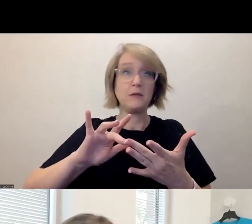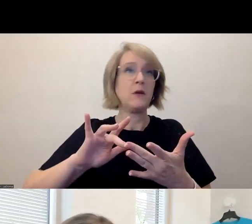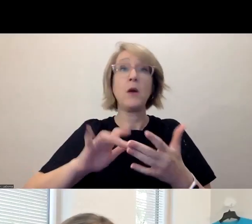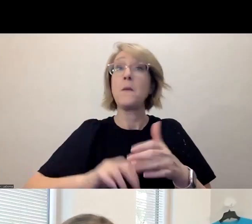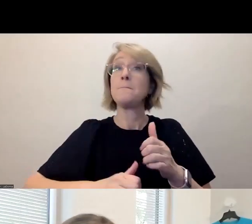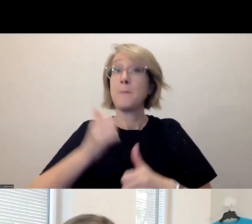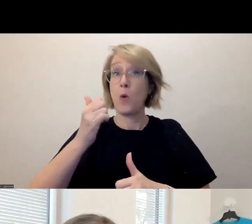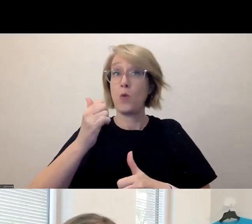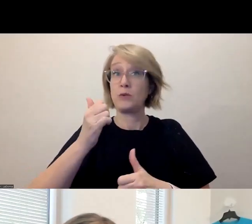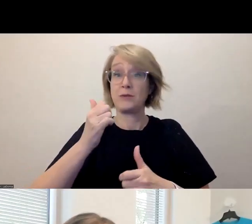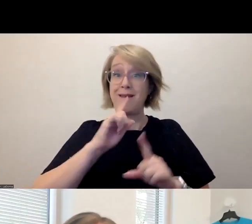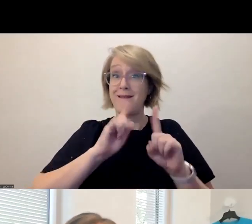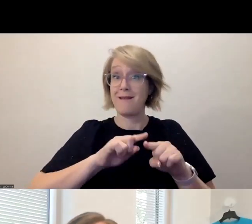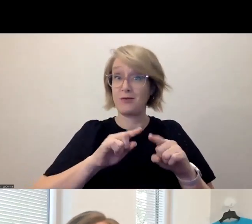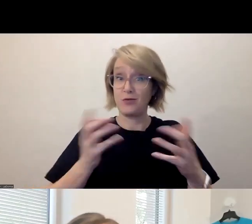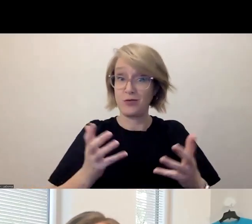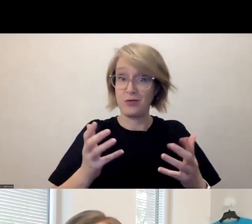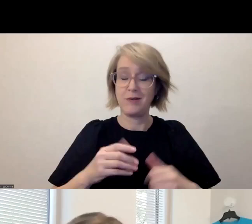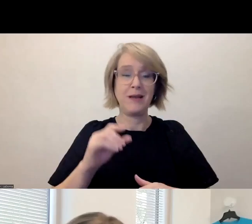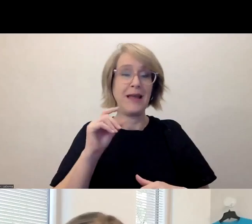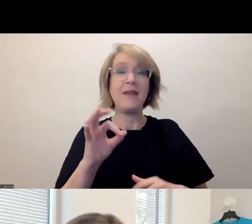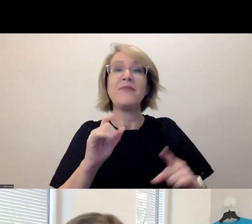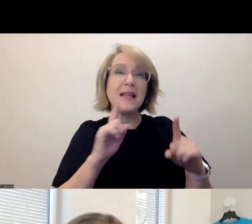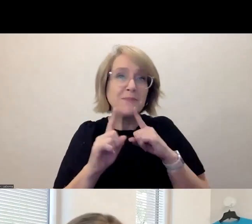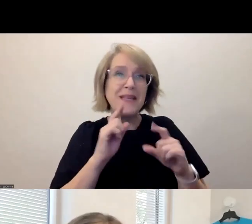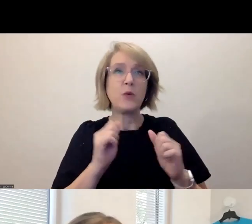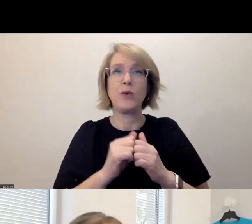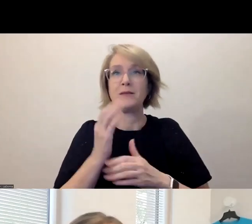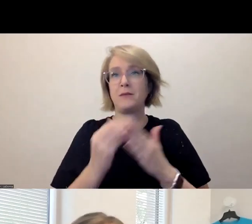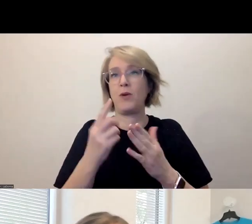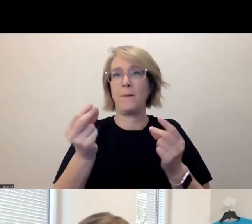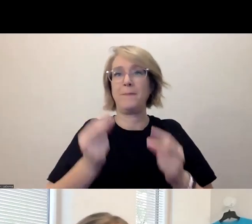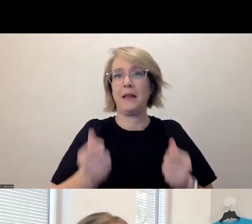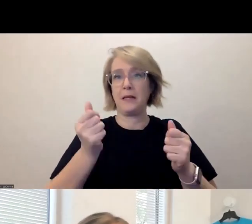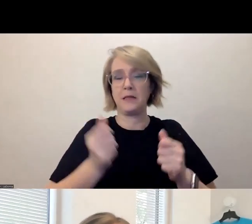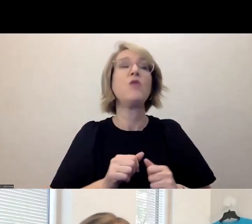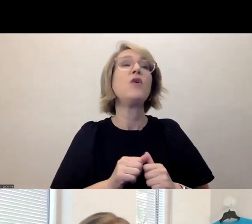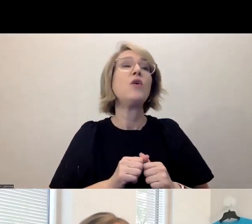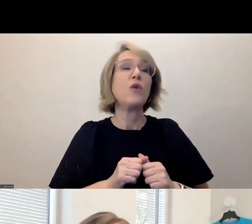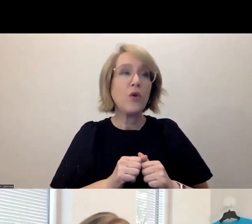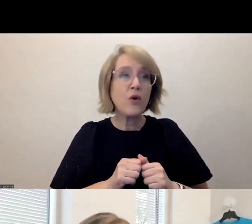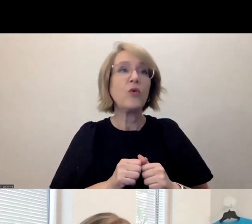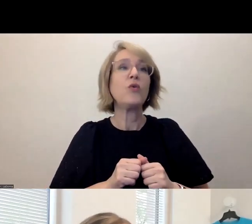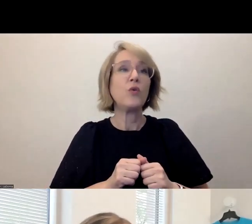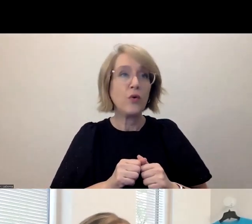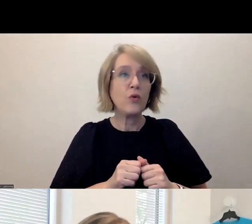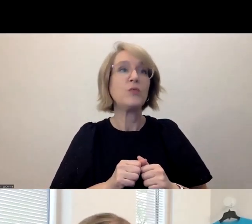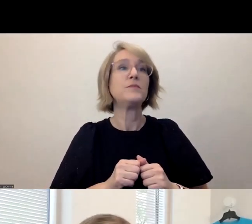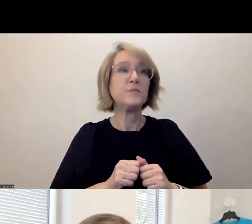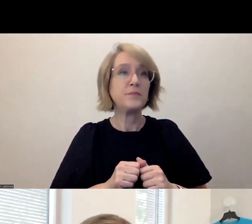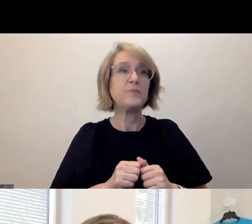factor to reach out to 988 was that they speak to somebody immediately. So that really speaks to the need